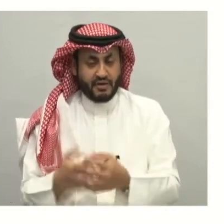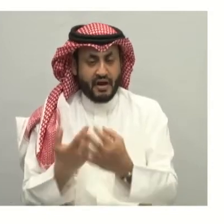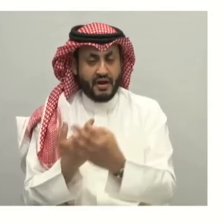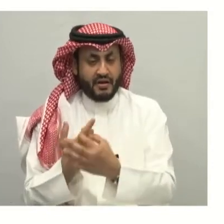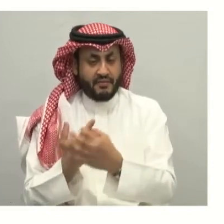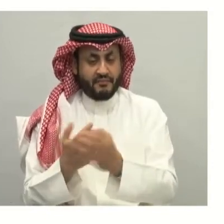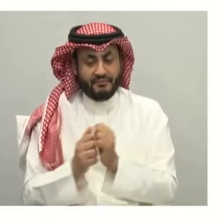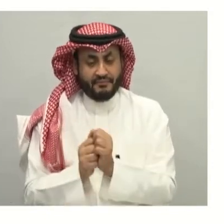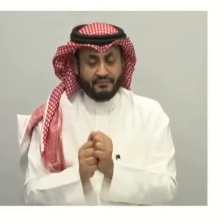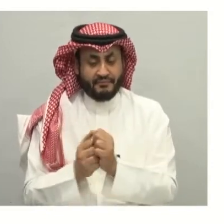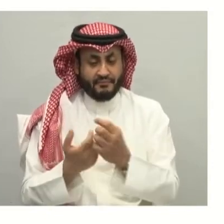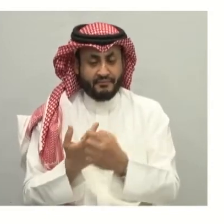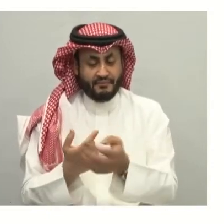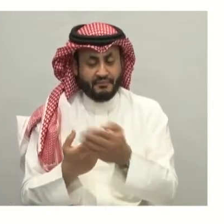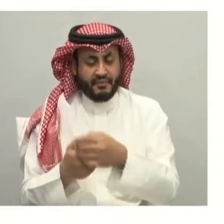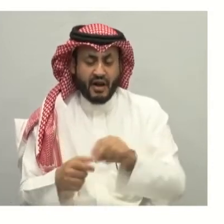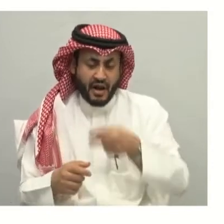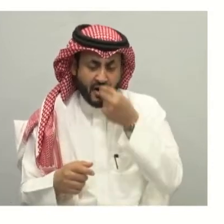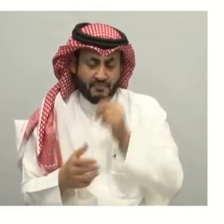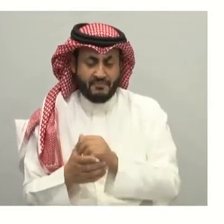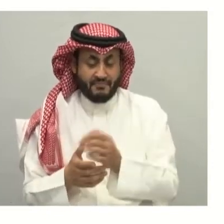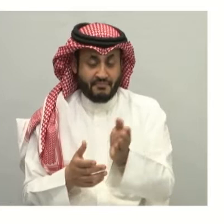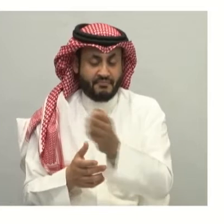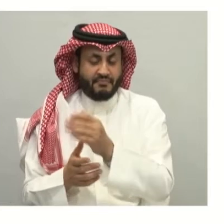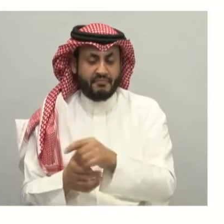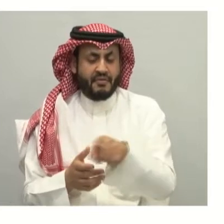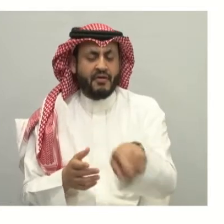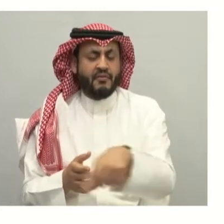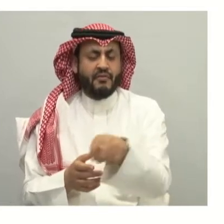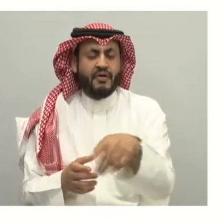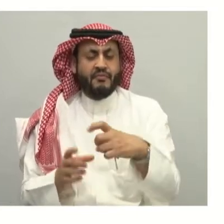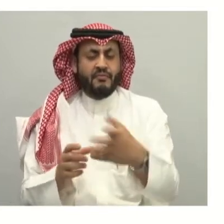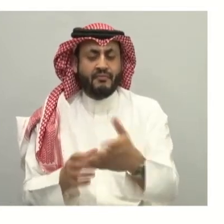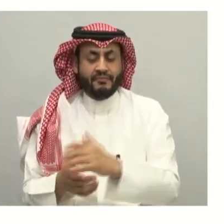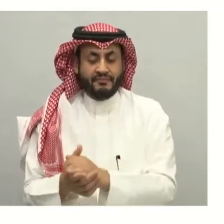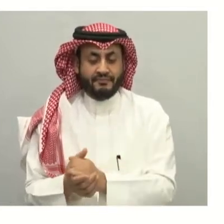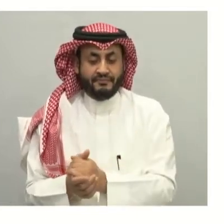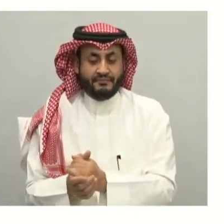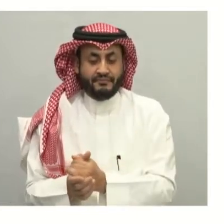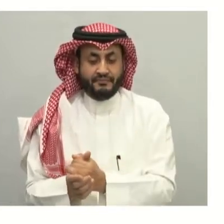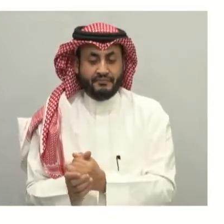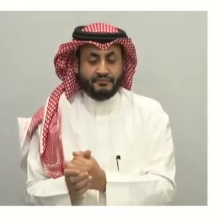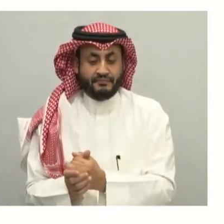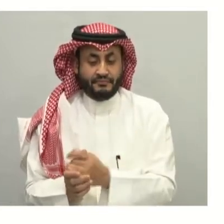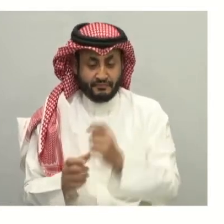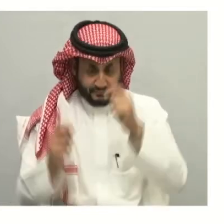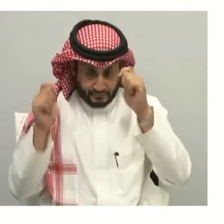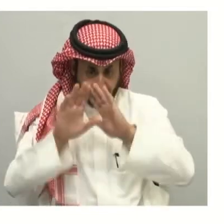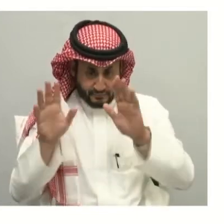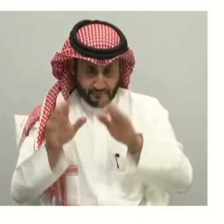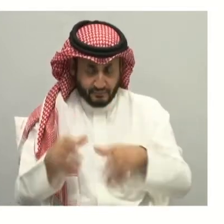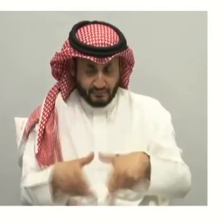ring, rice. Which one is rice? We did hat, we did